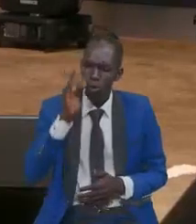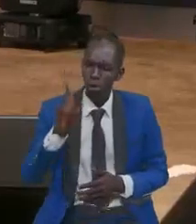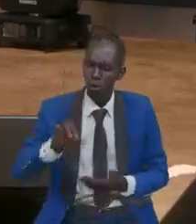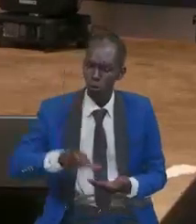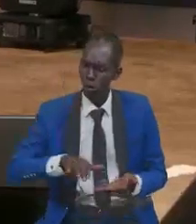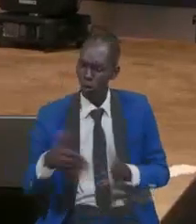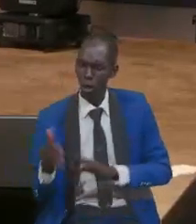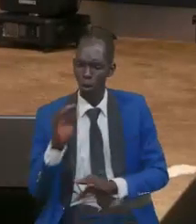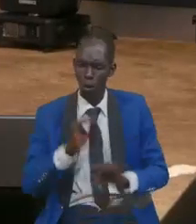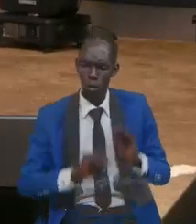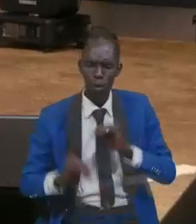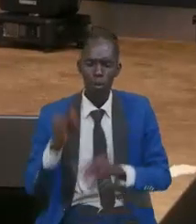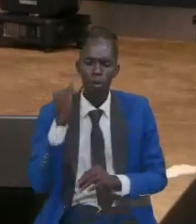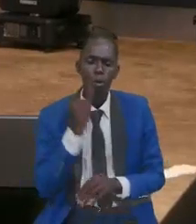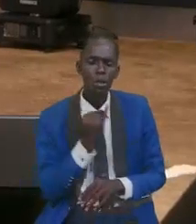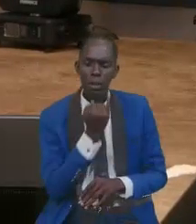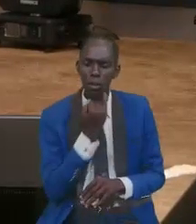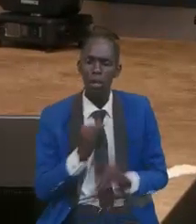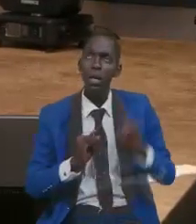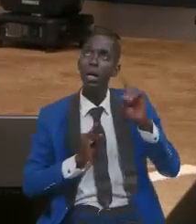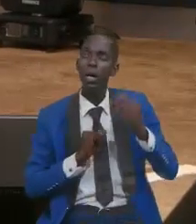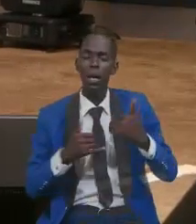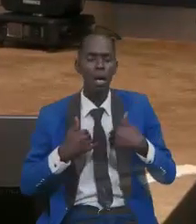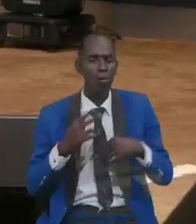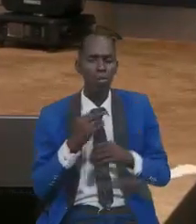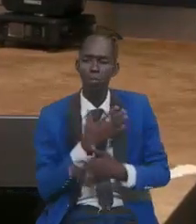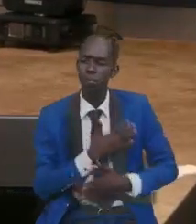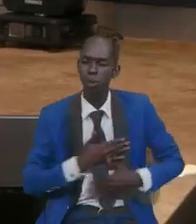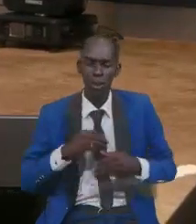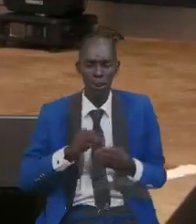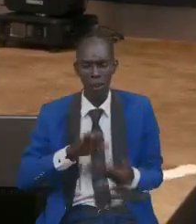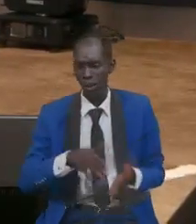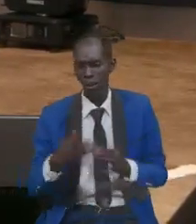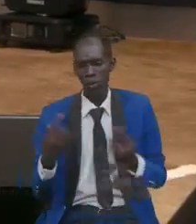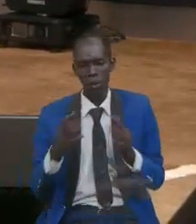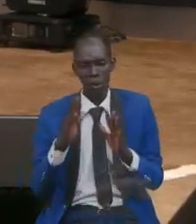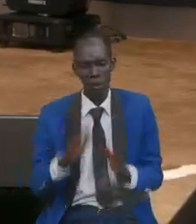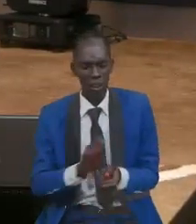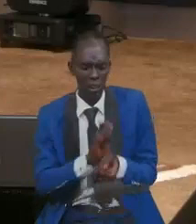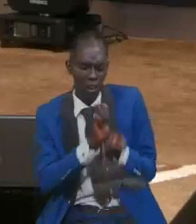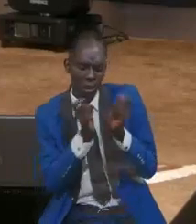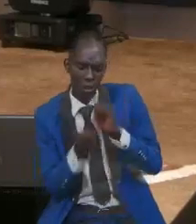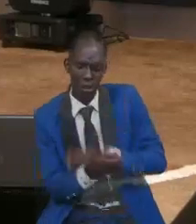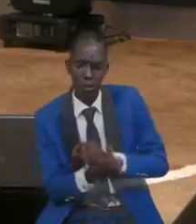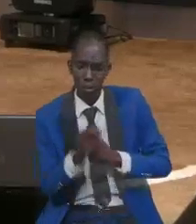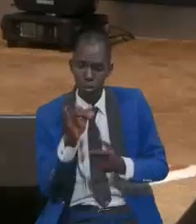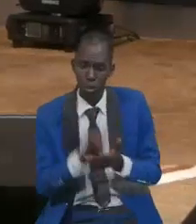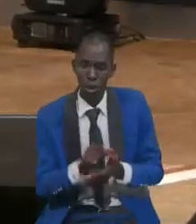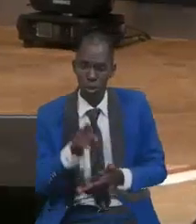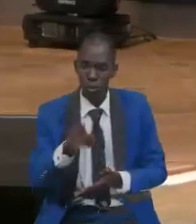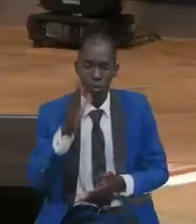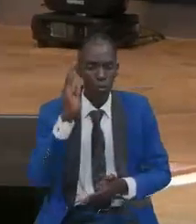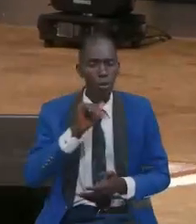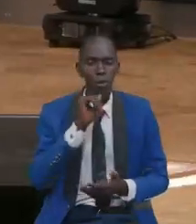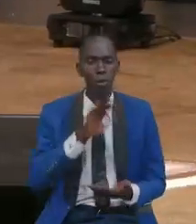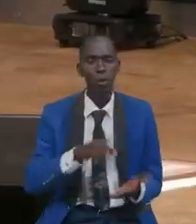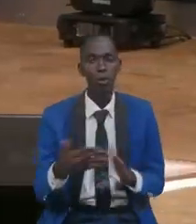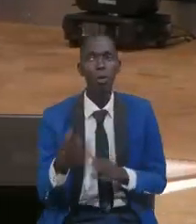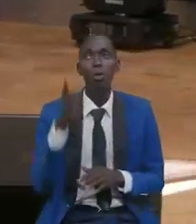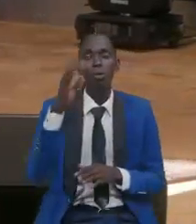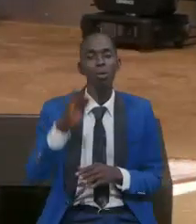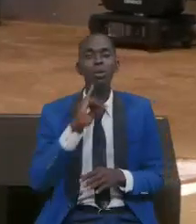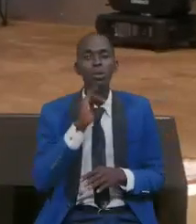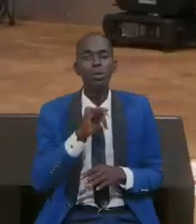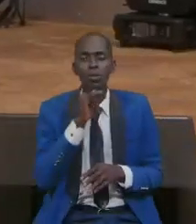no pleasure in the days of the wicked. Turn you, so that you'll not die. God is not slack concerning